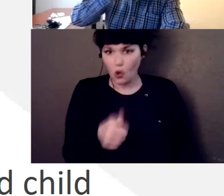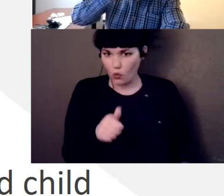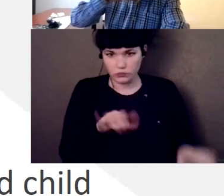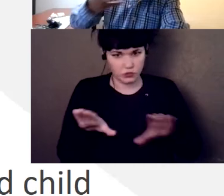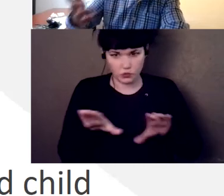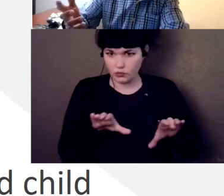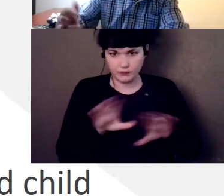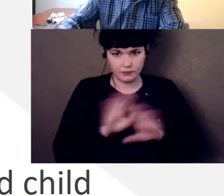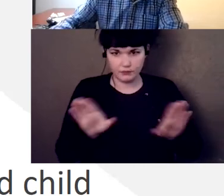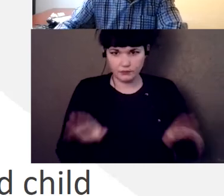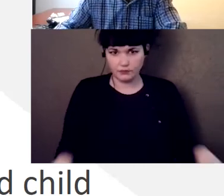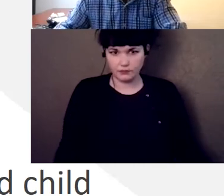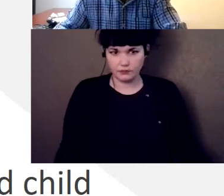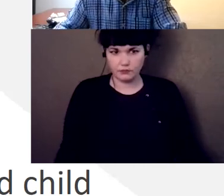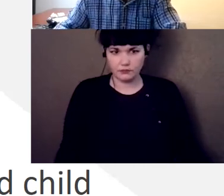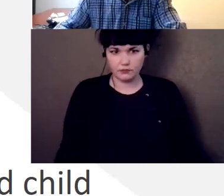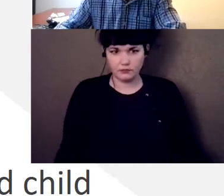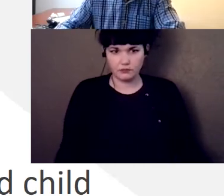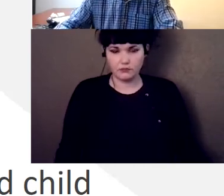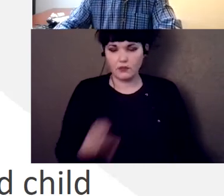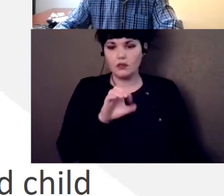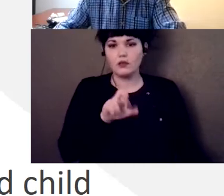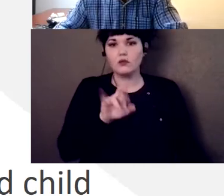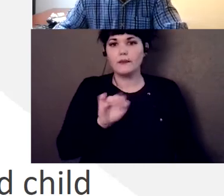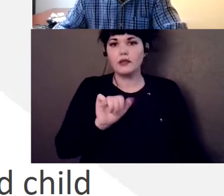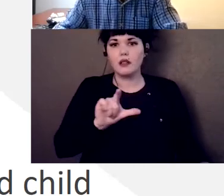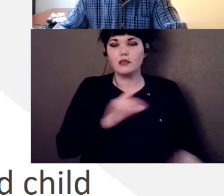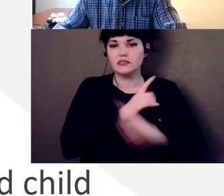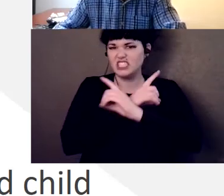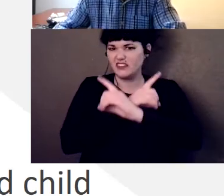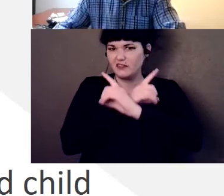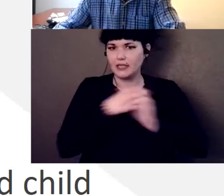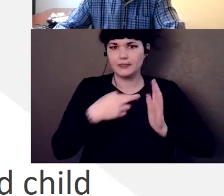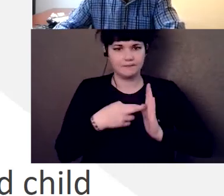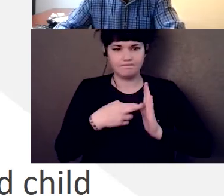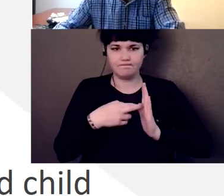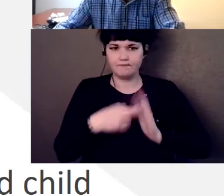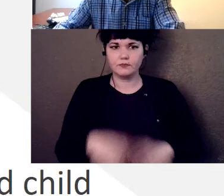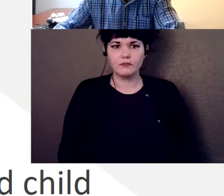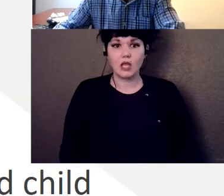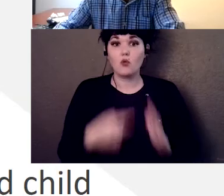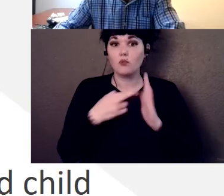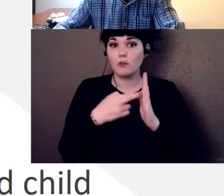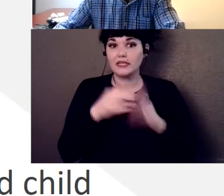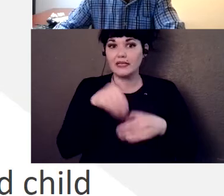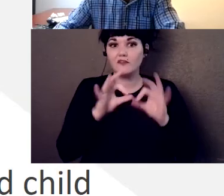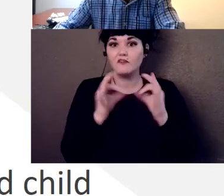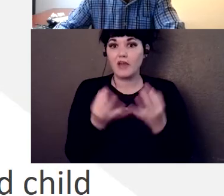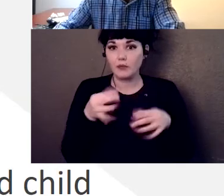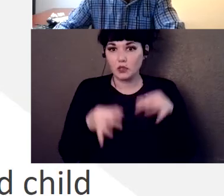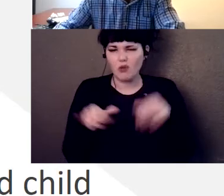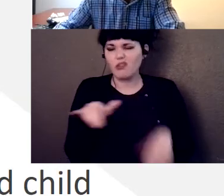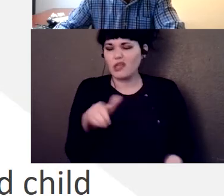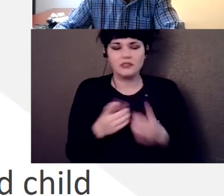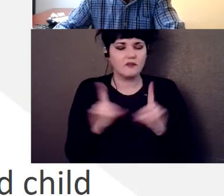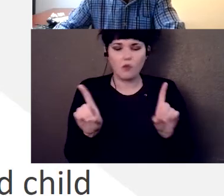DRNY does not provide criminal defense representation, representation in family court matters, such as divorce